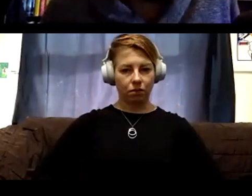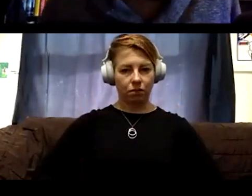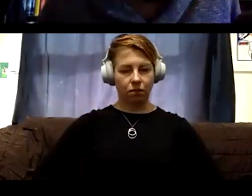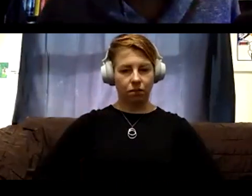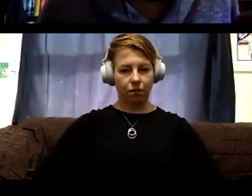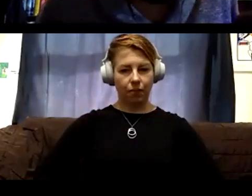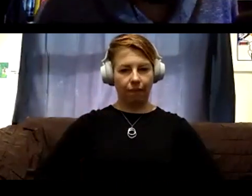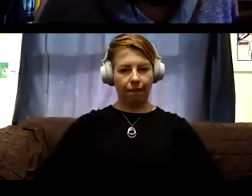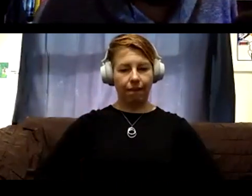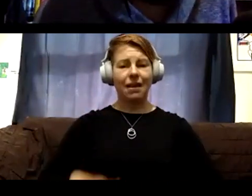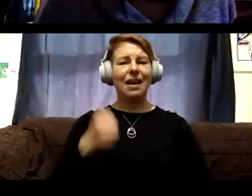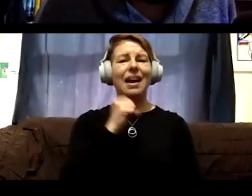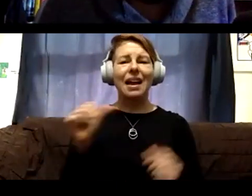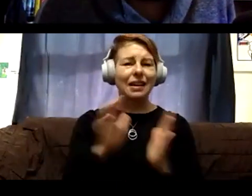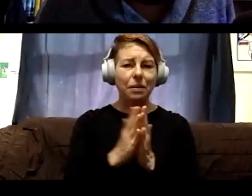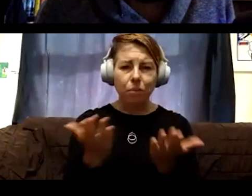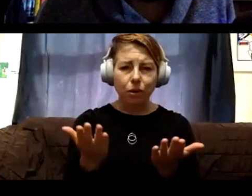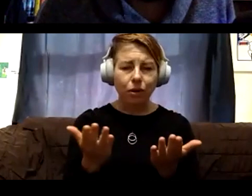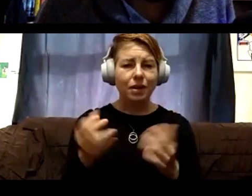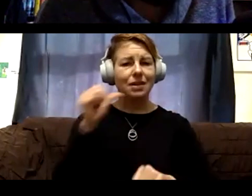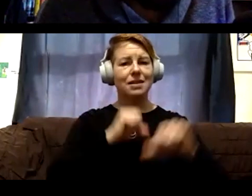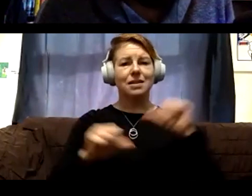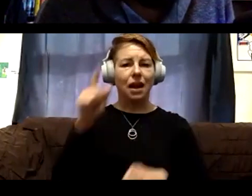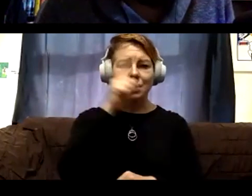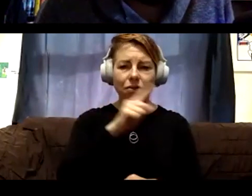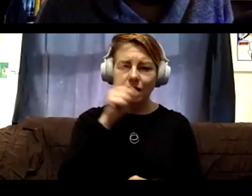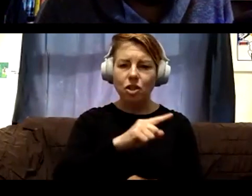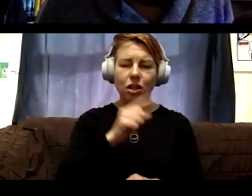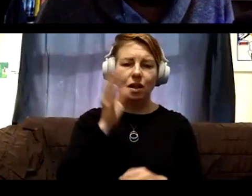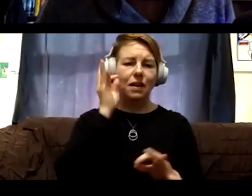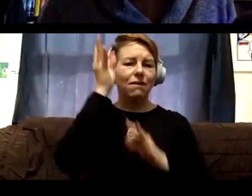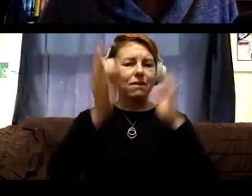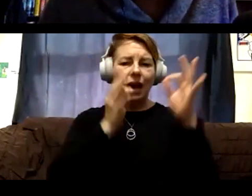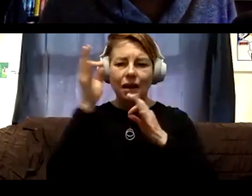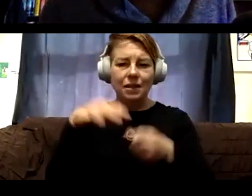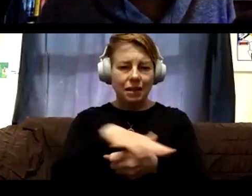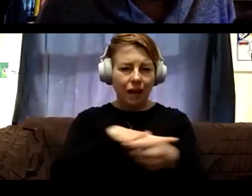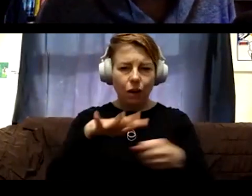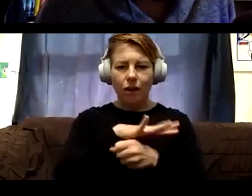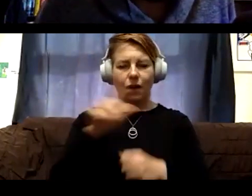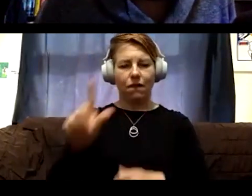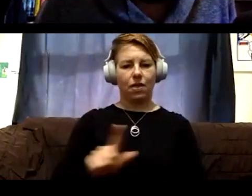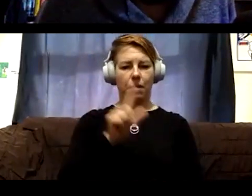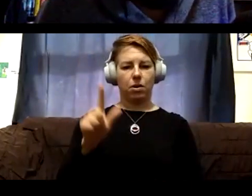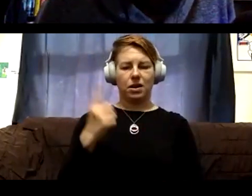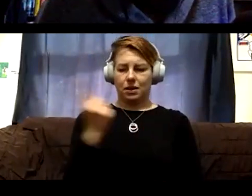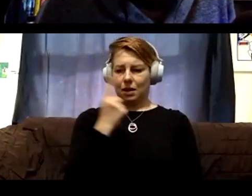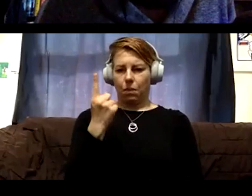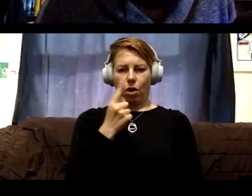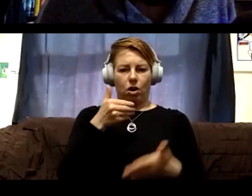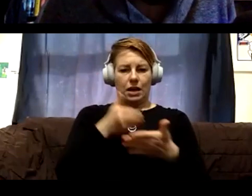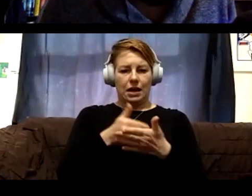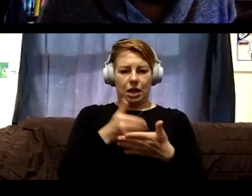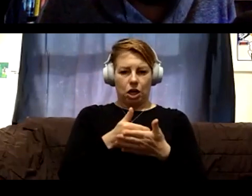Crack open any book in the science fiction or fantasy section of a library or bookstore, and somewhere nestled near the book's spine